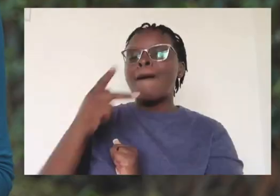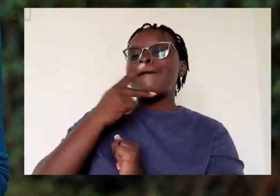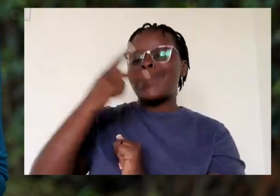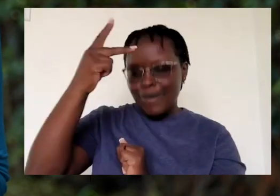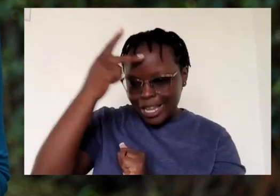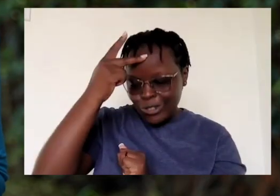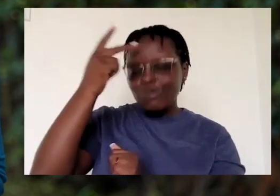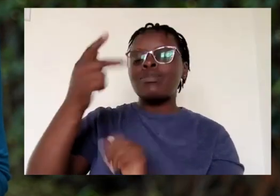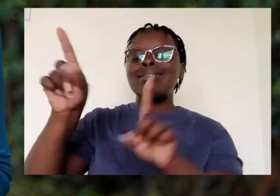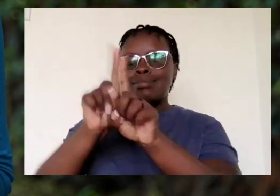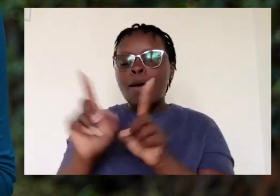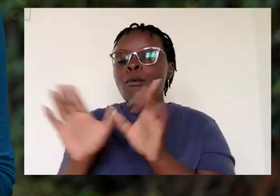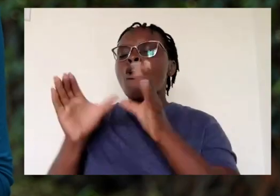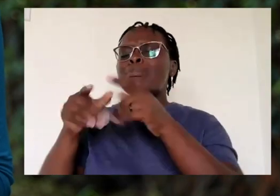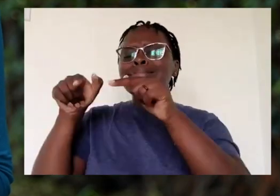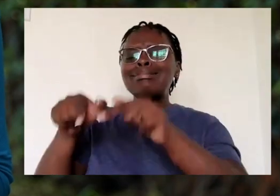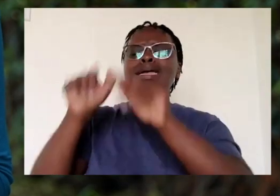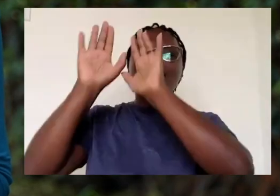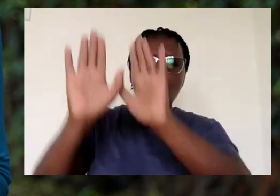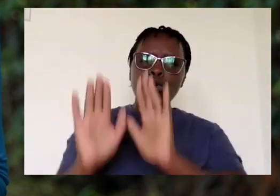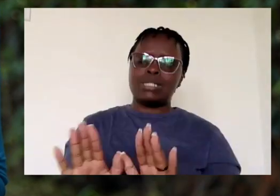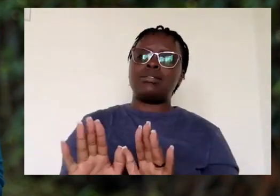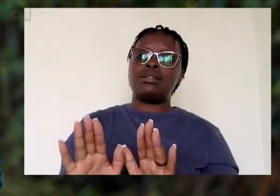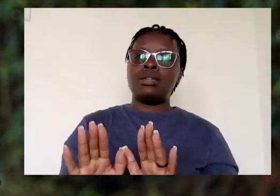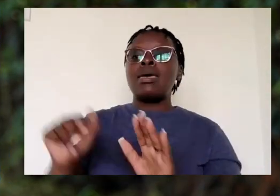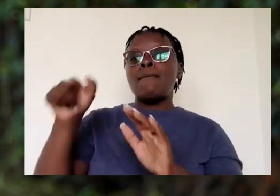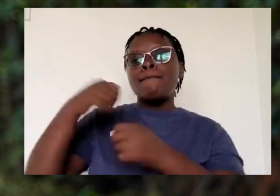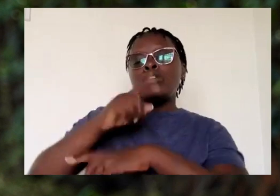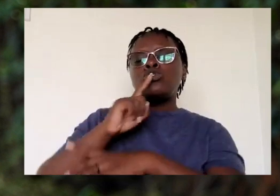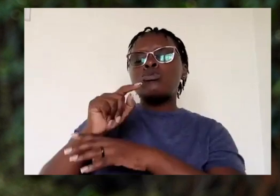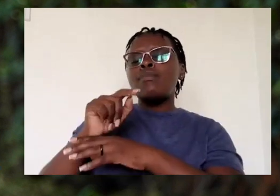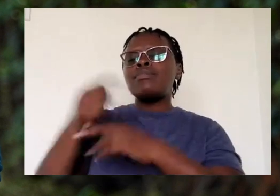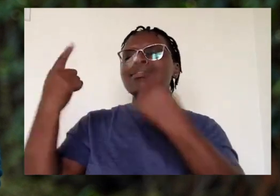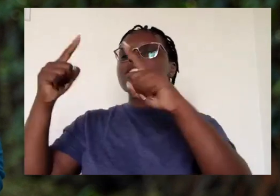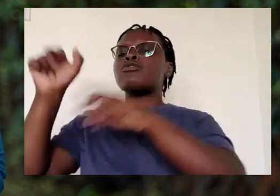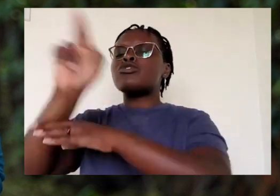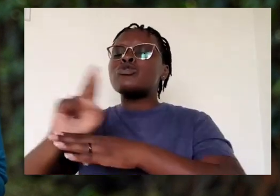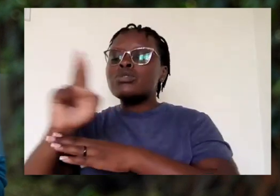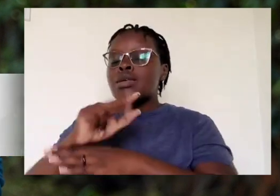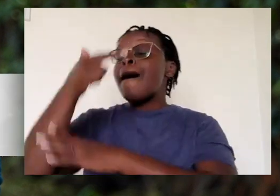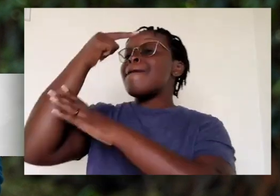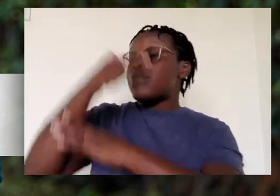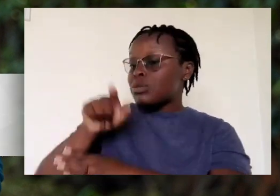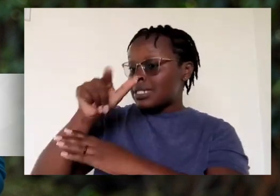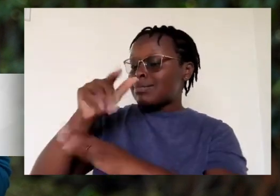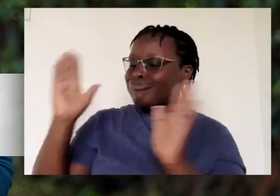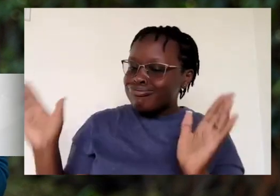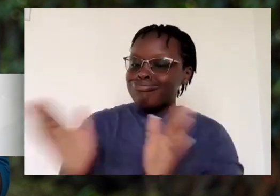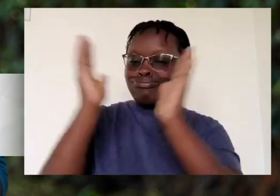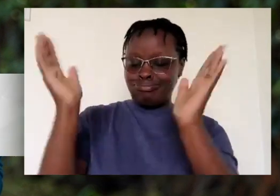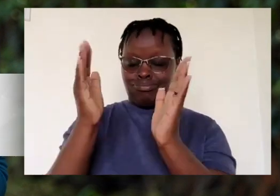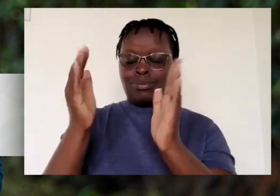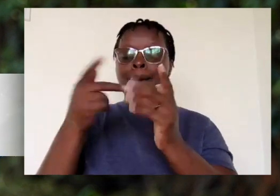Parental involvement and community engagement actually plays a big role in ensuring successful use of EdTech tools. The policy encourages